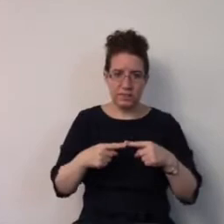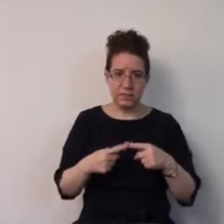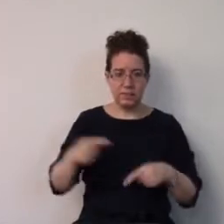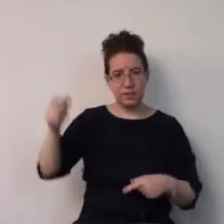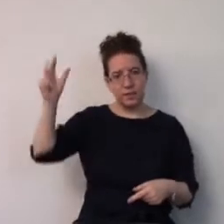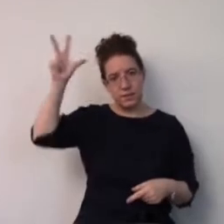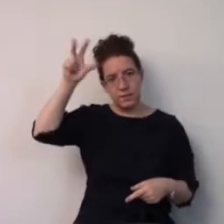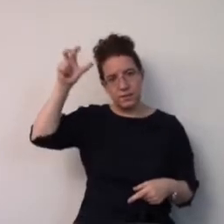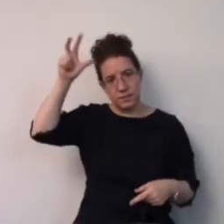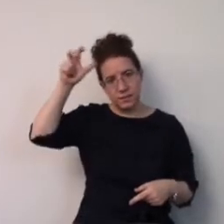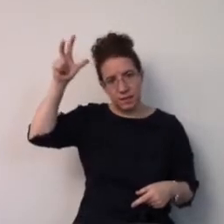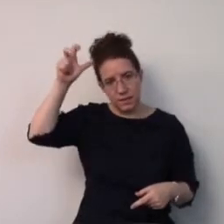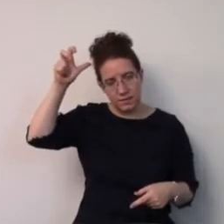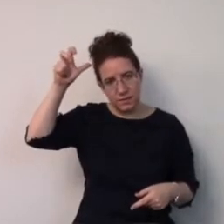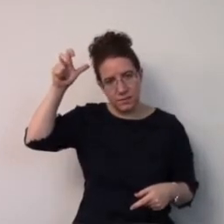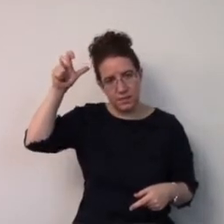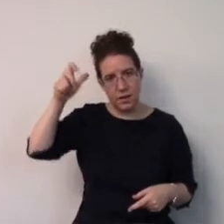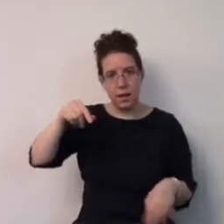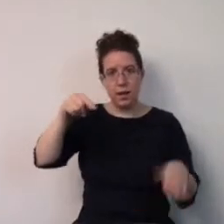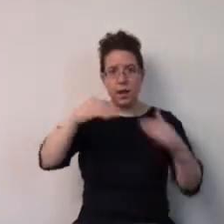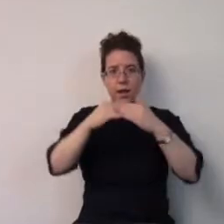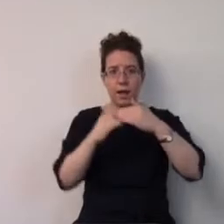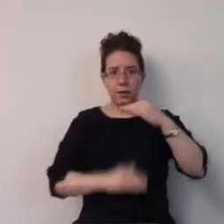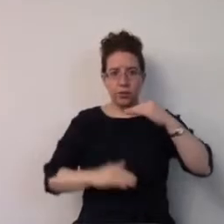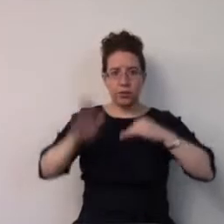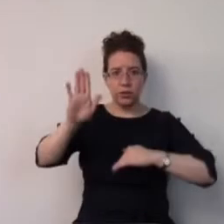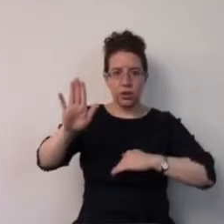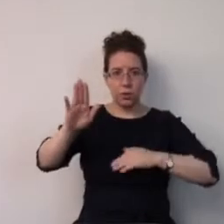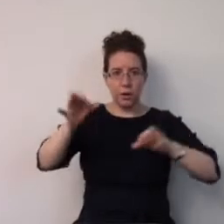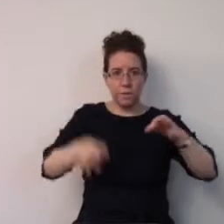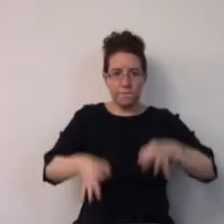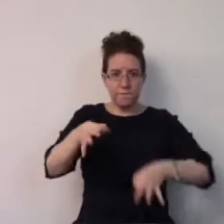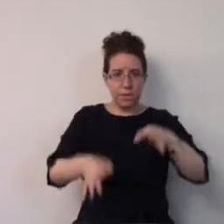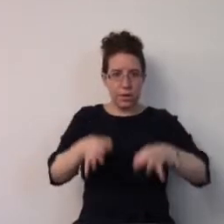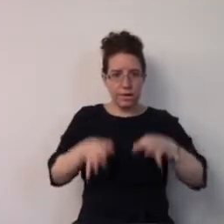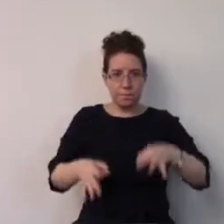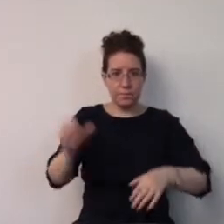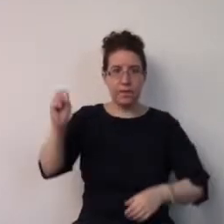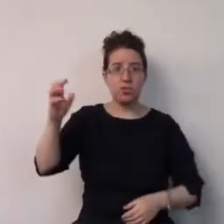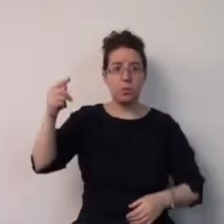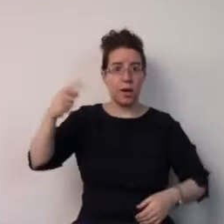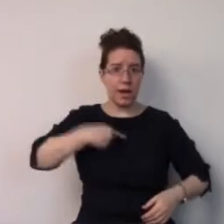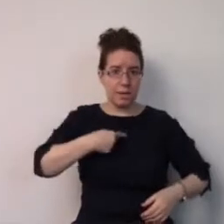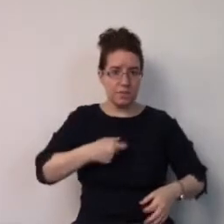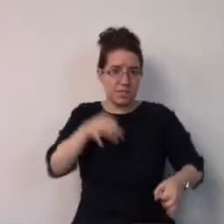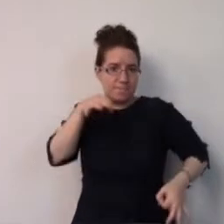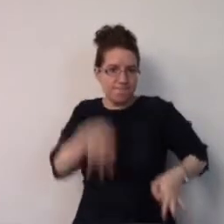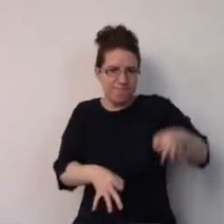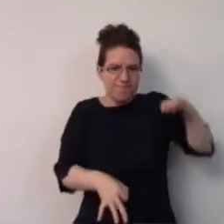stomping down. Yes. Hallelujah. I'm going to keep on standing until he's